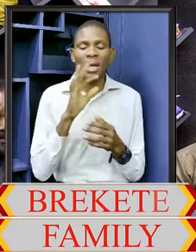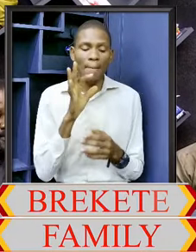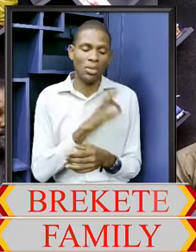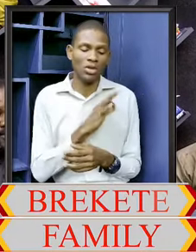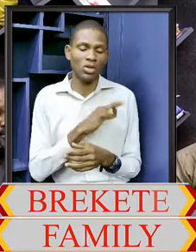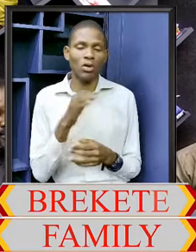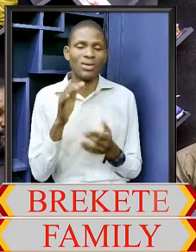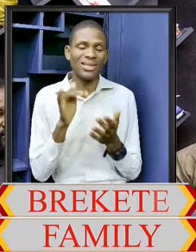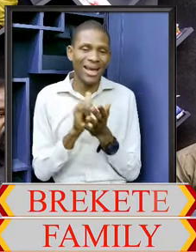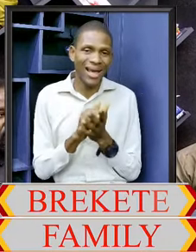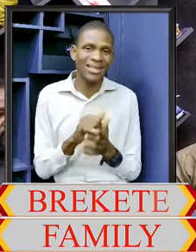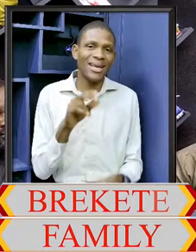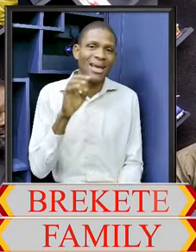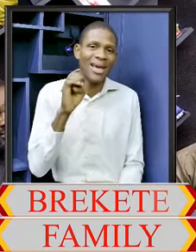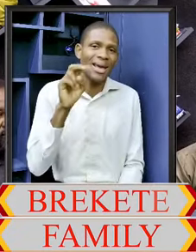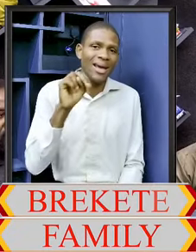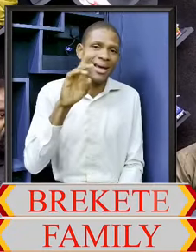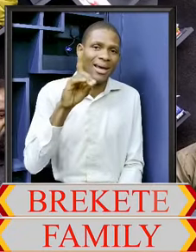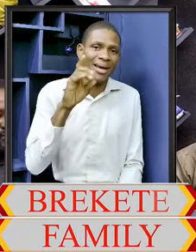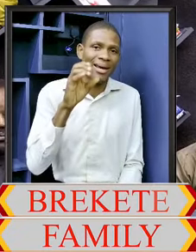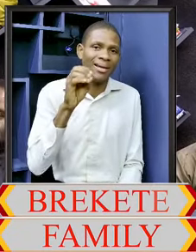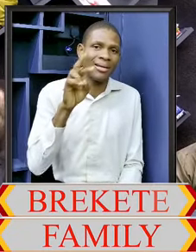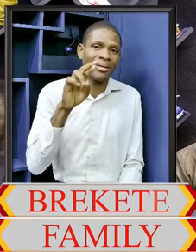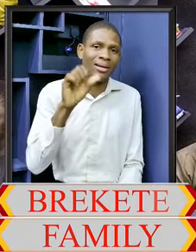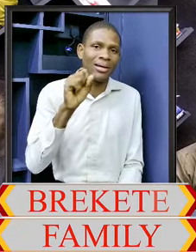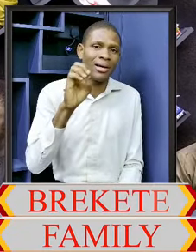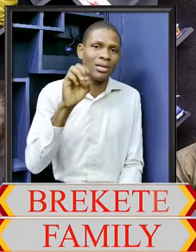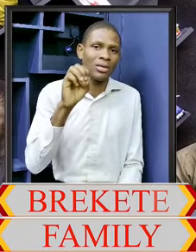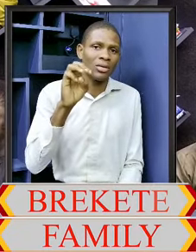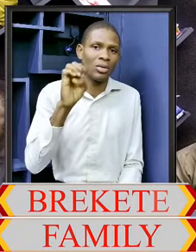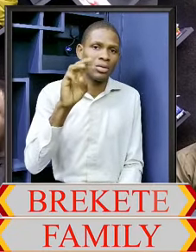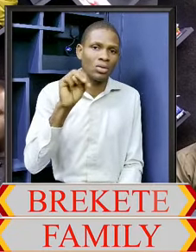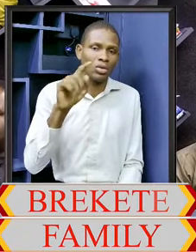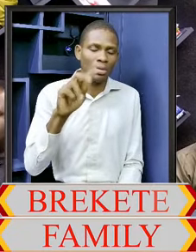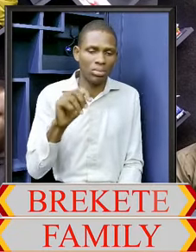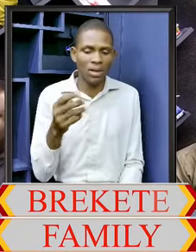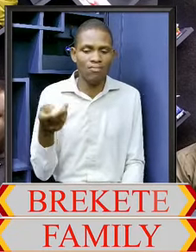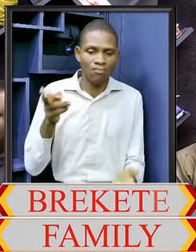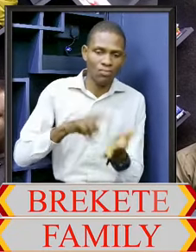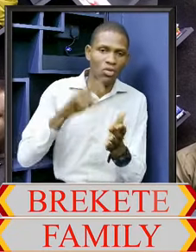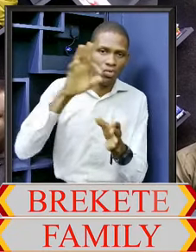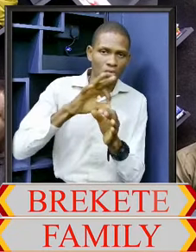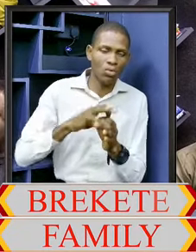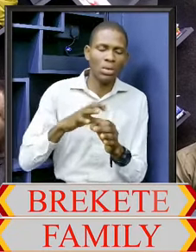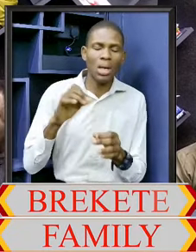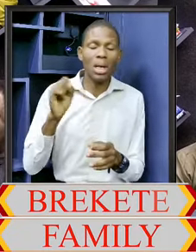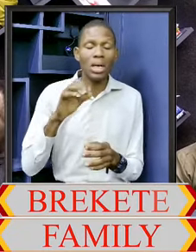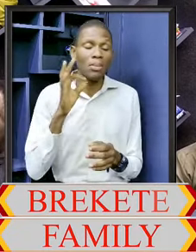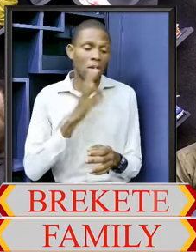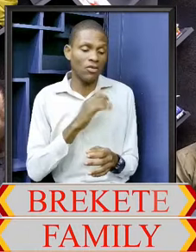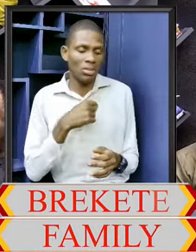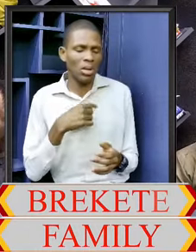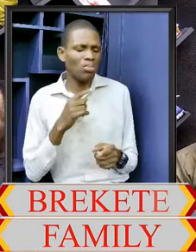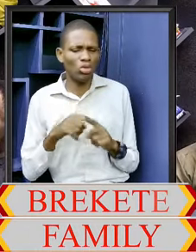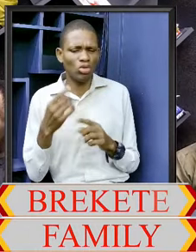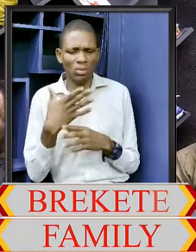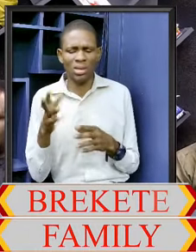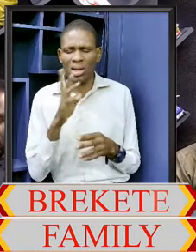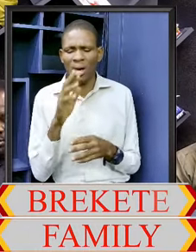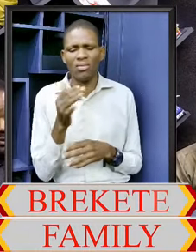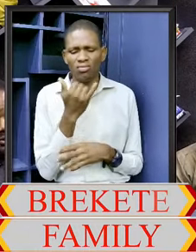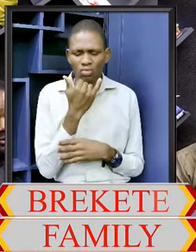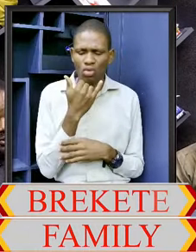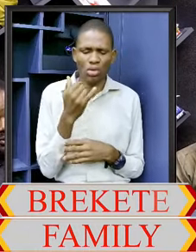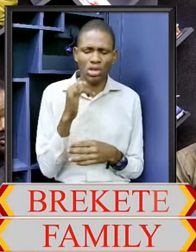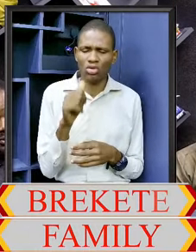of the endorsement. You talk, say, yes, endorsement benefit me, but no, it gets some things where no straight, make we straighten